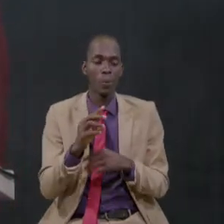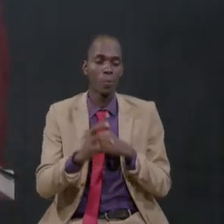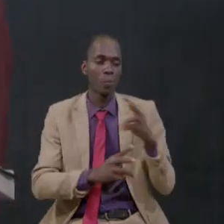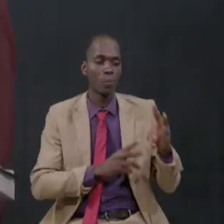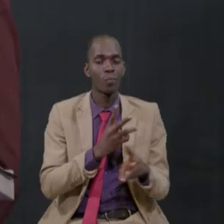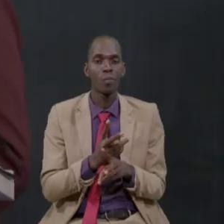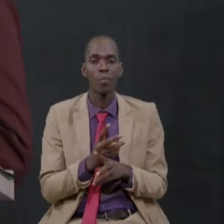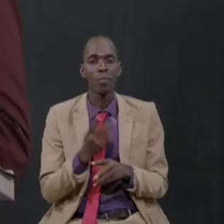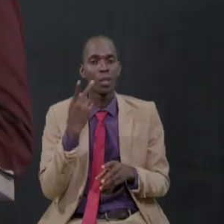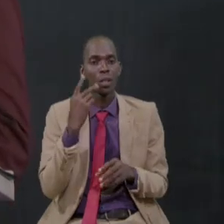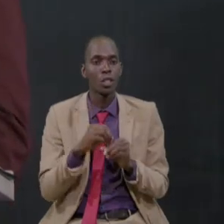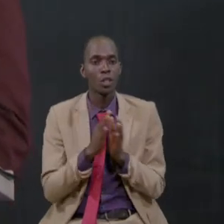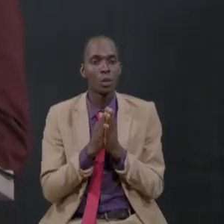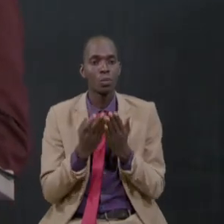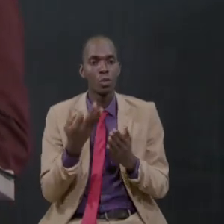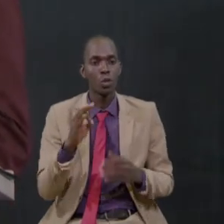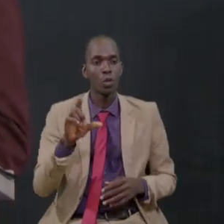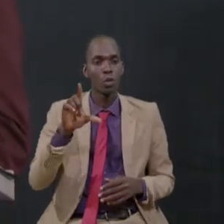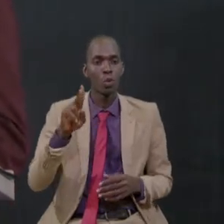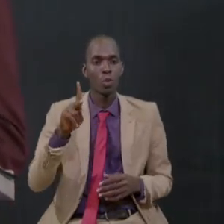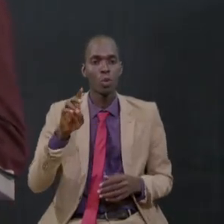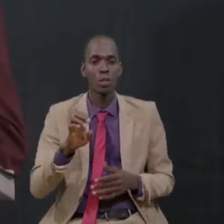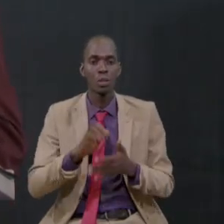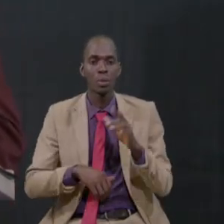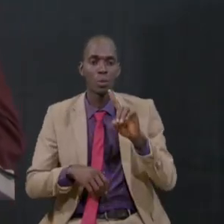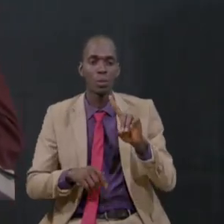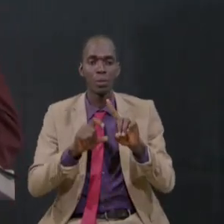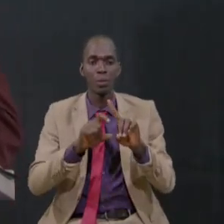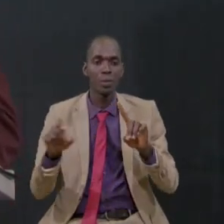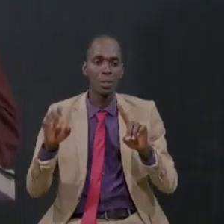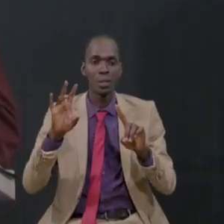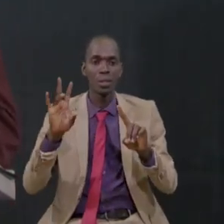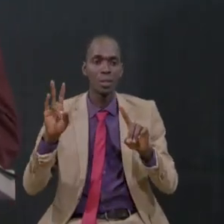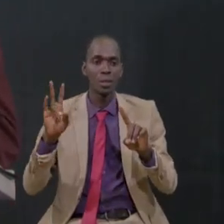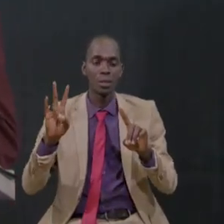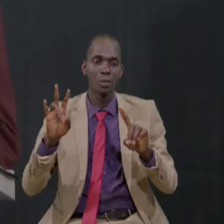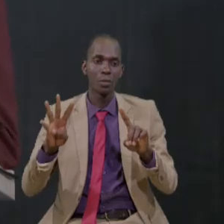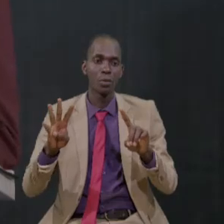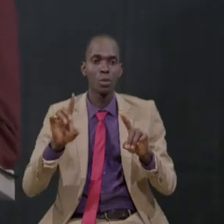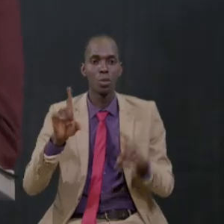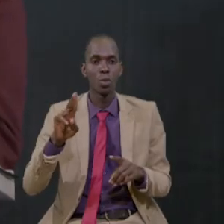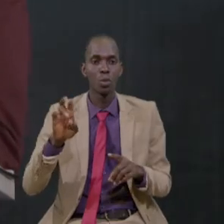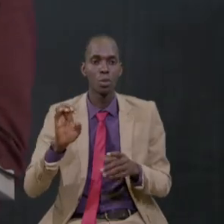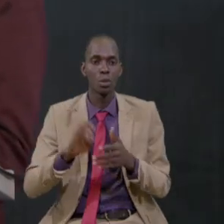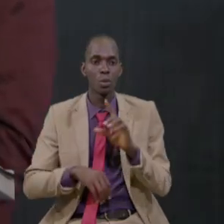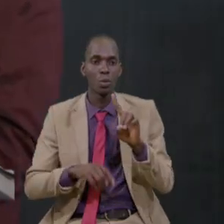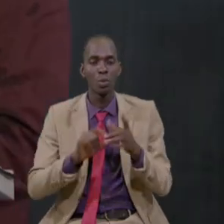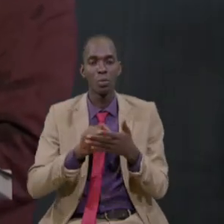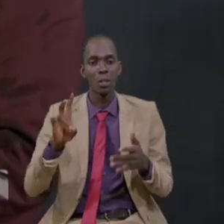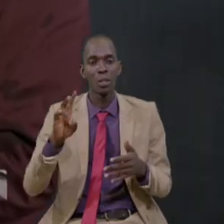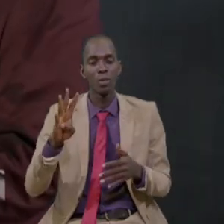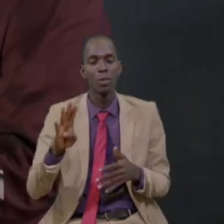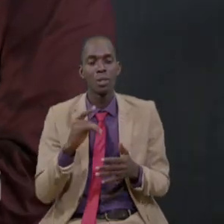Luke chapter 1 verse 74. It says that he would grant